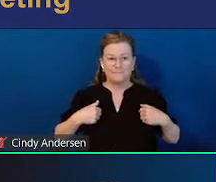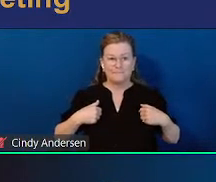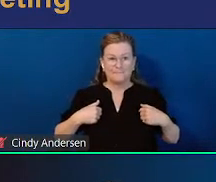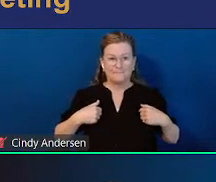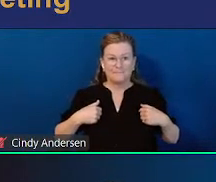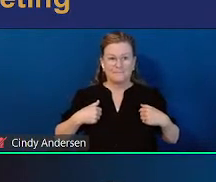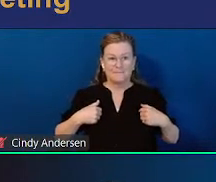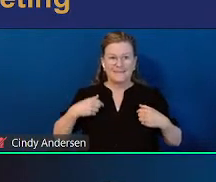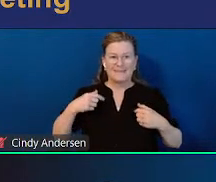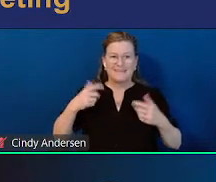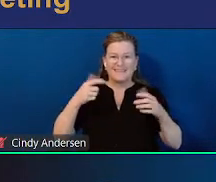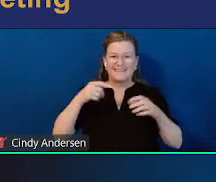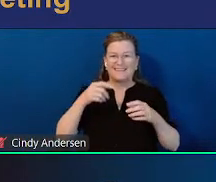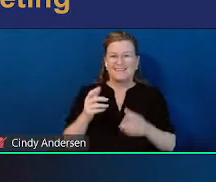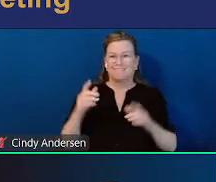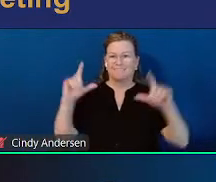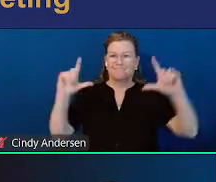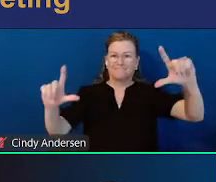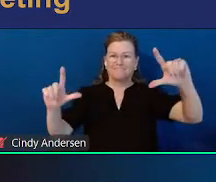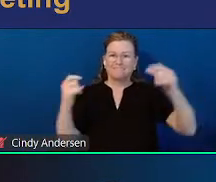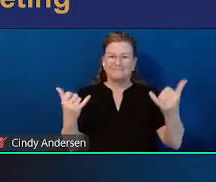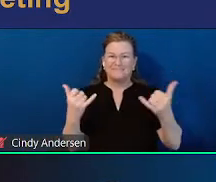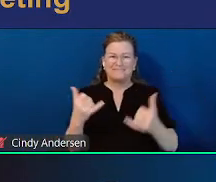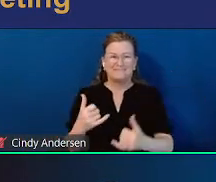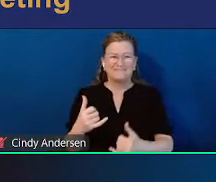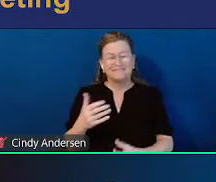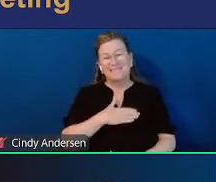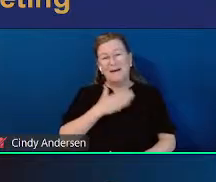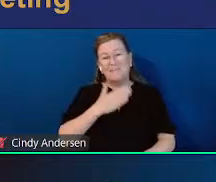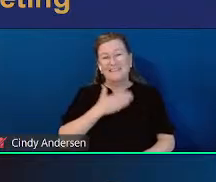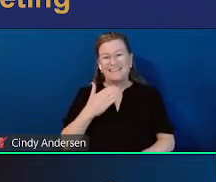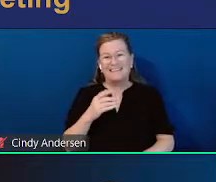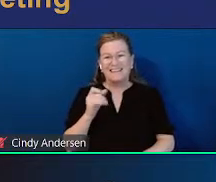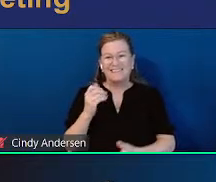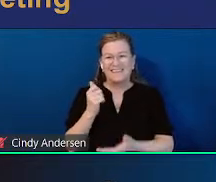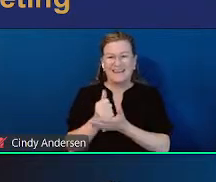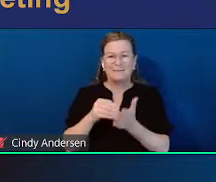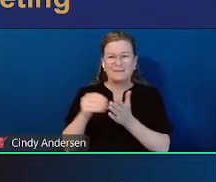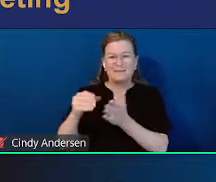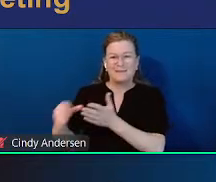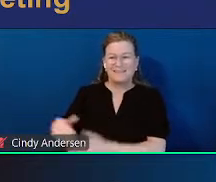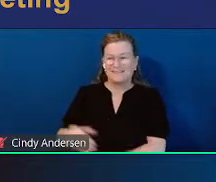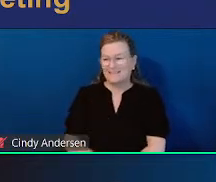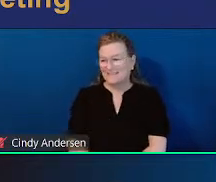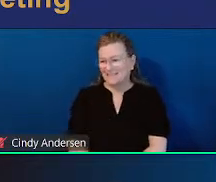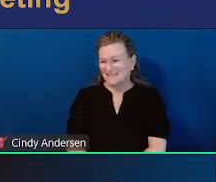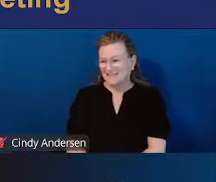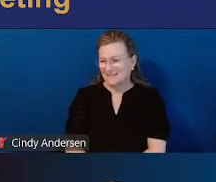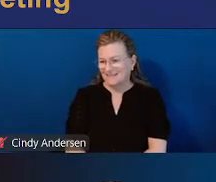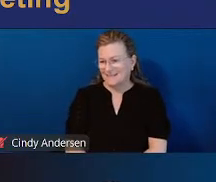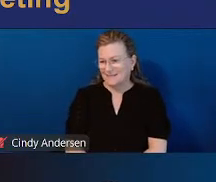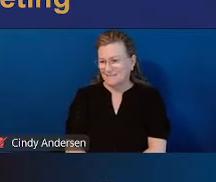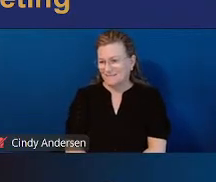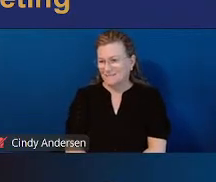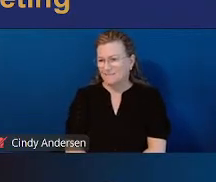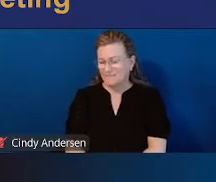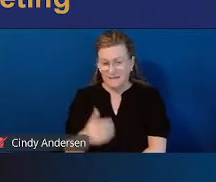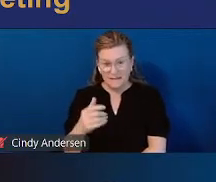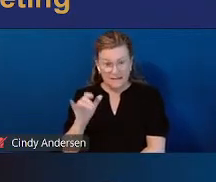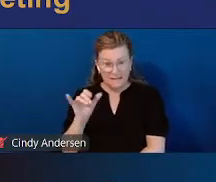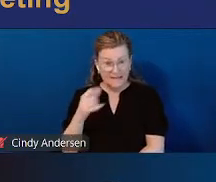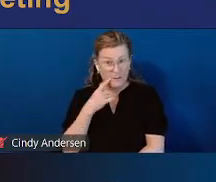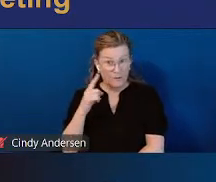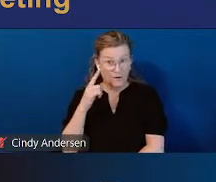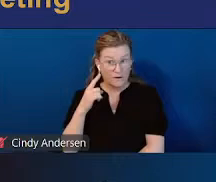fall into this space happily if it will help students. Do you want to see if that would work